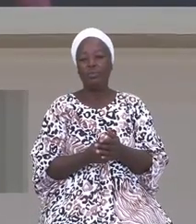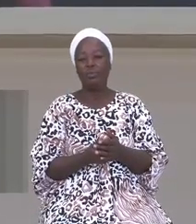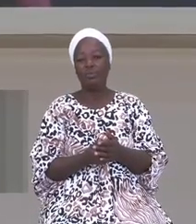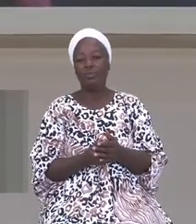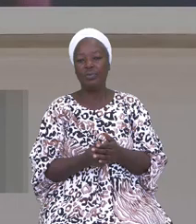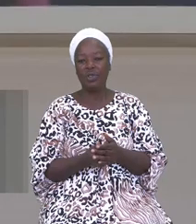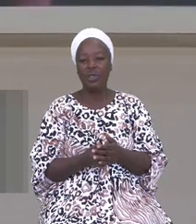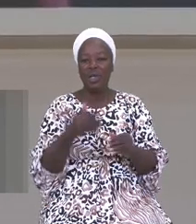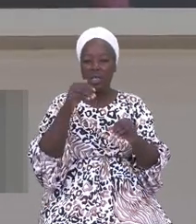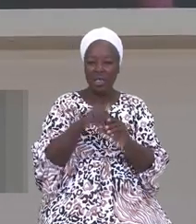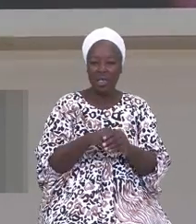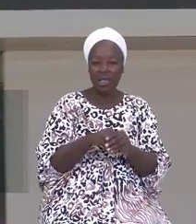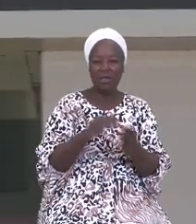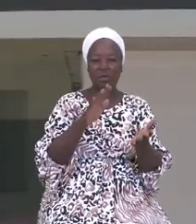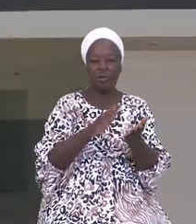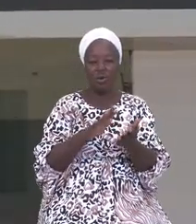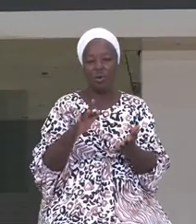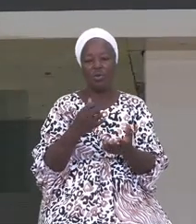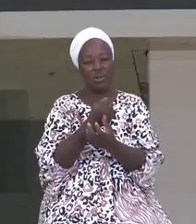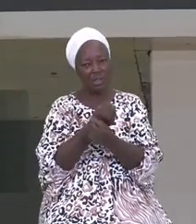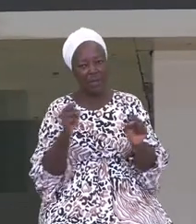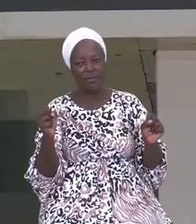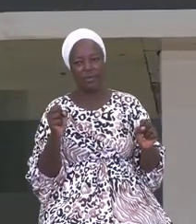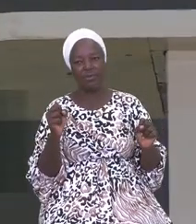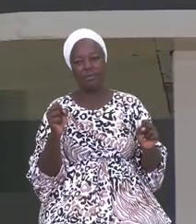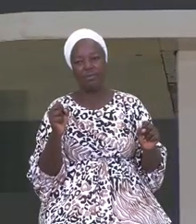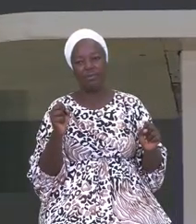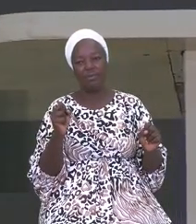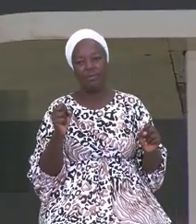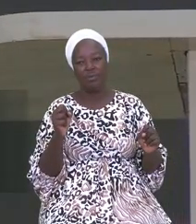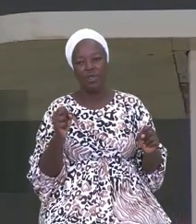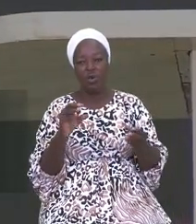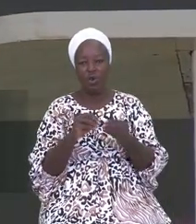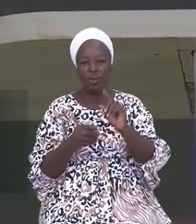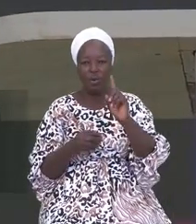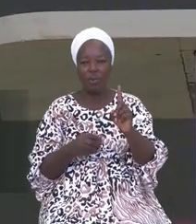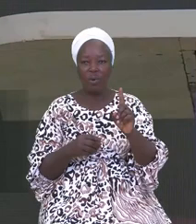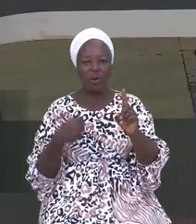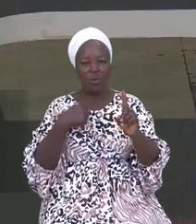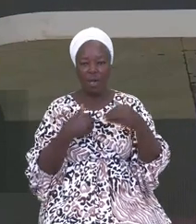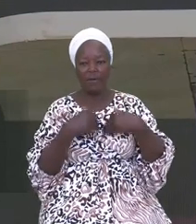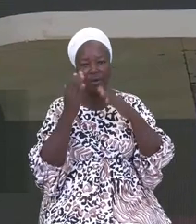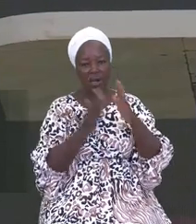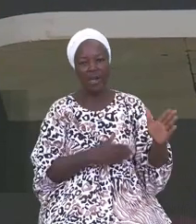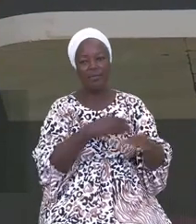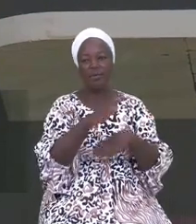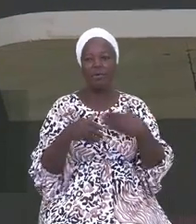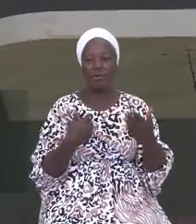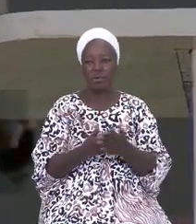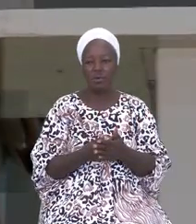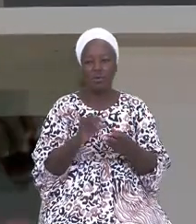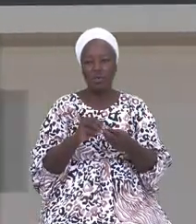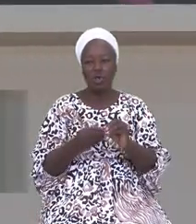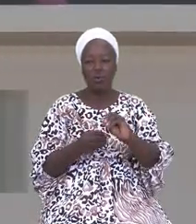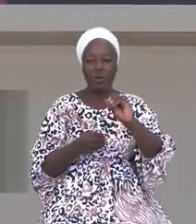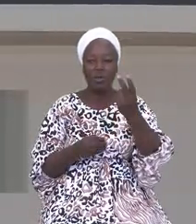all in glorious salvation. Number one, we have left all. Number